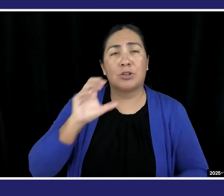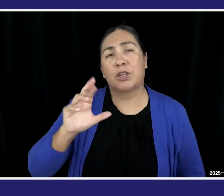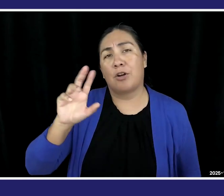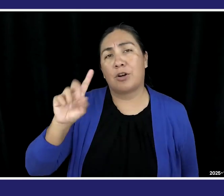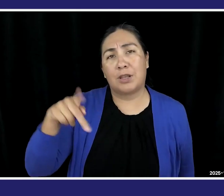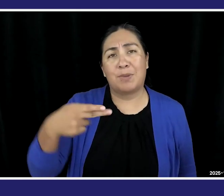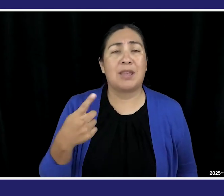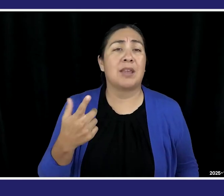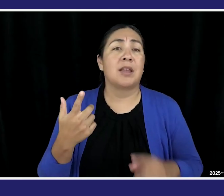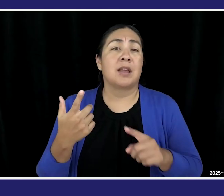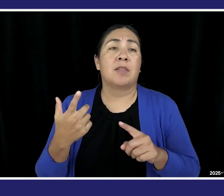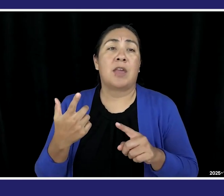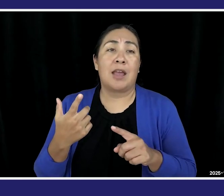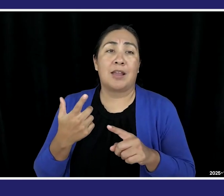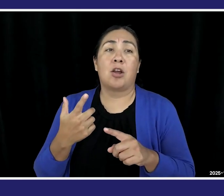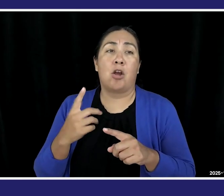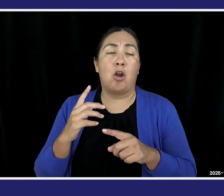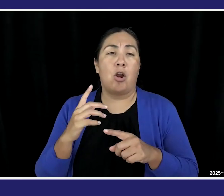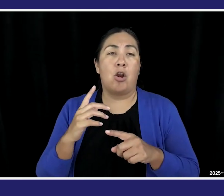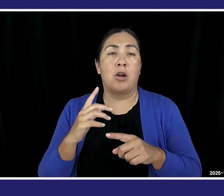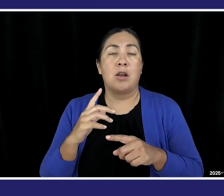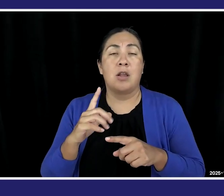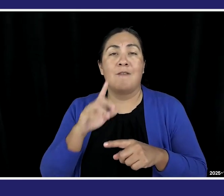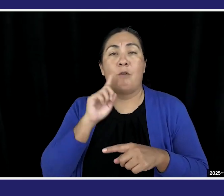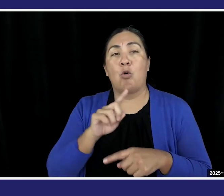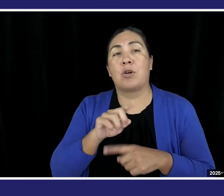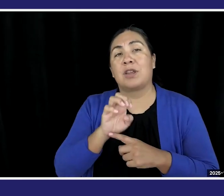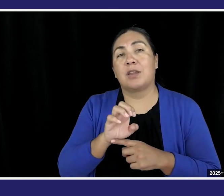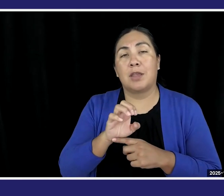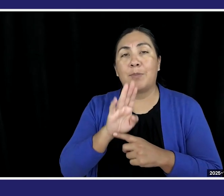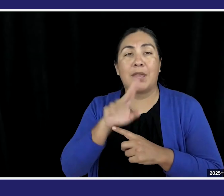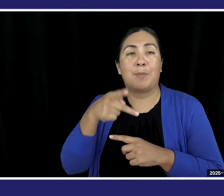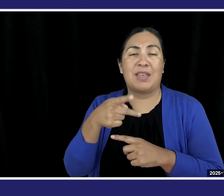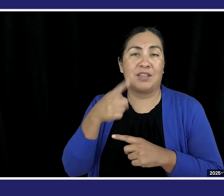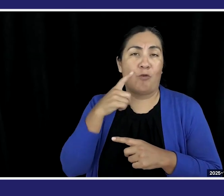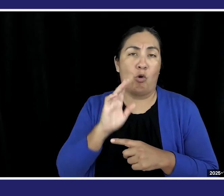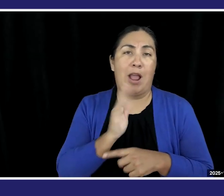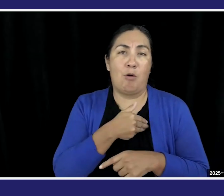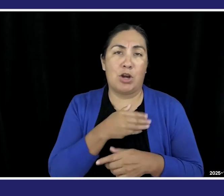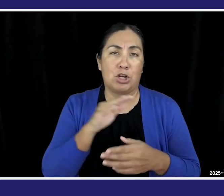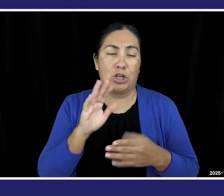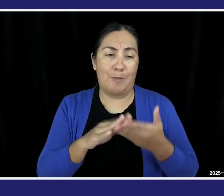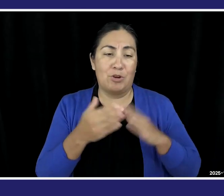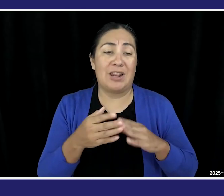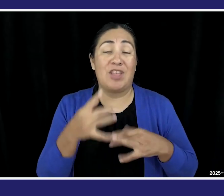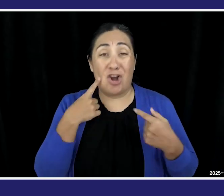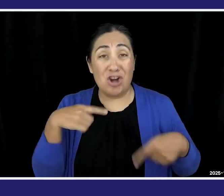practical in the evidences that are defined by the community, that are working for our